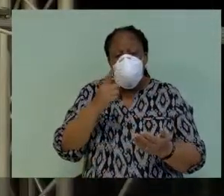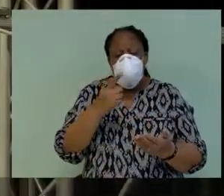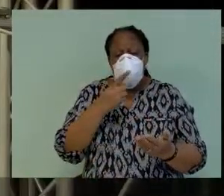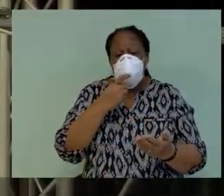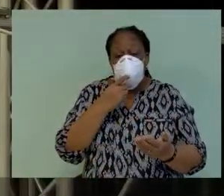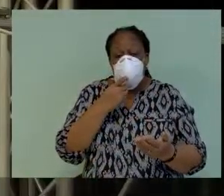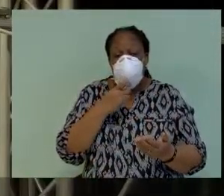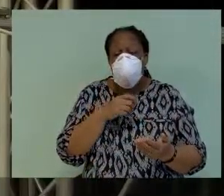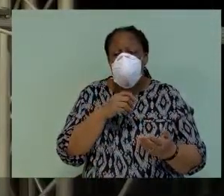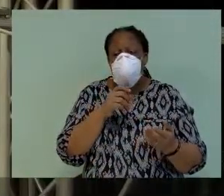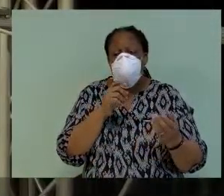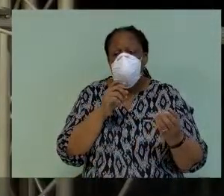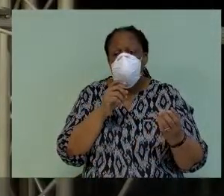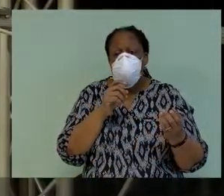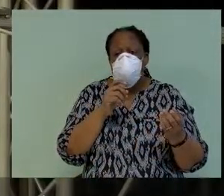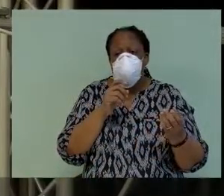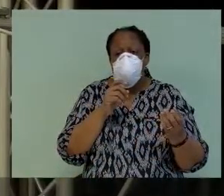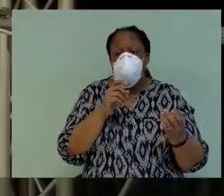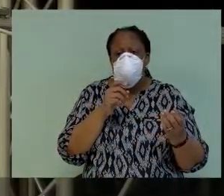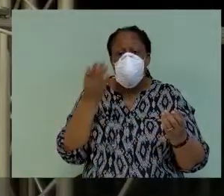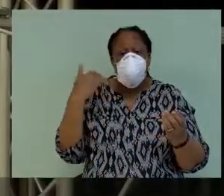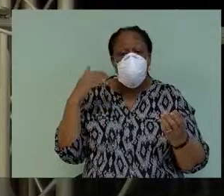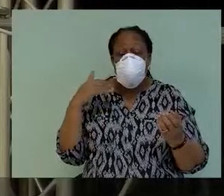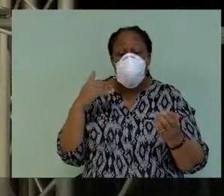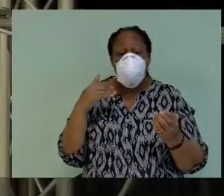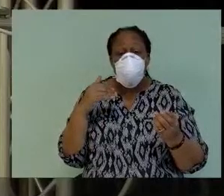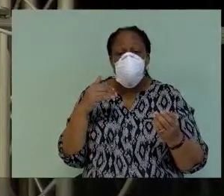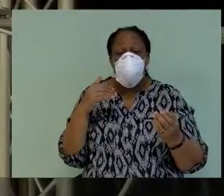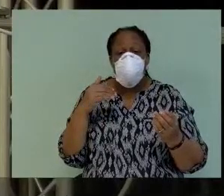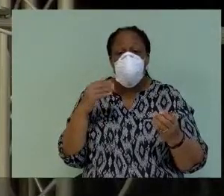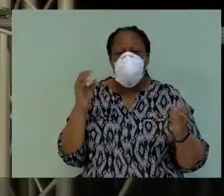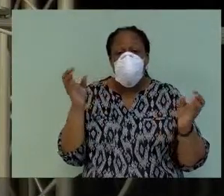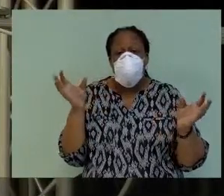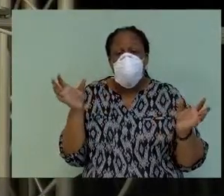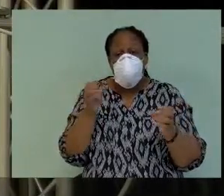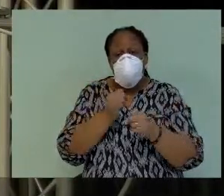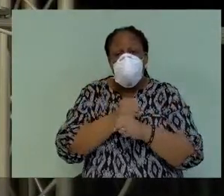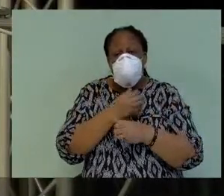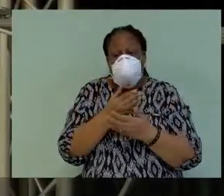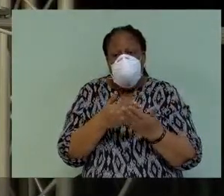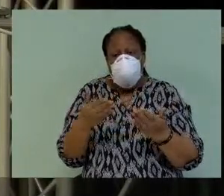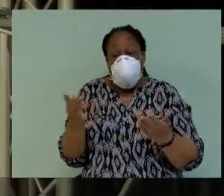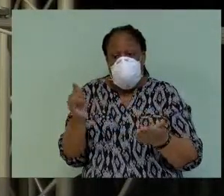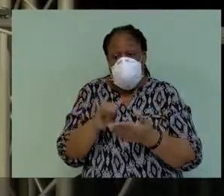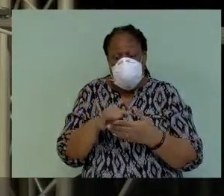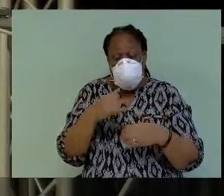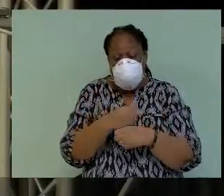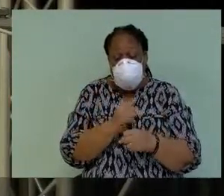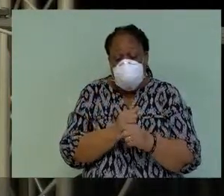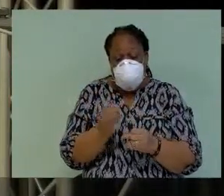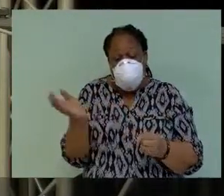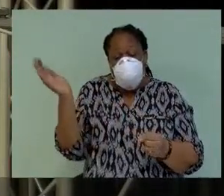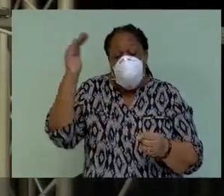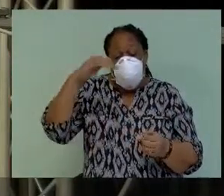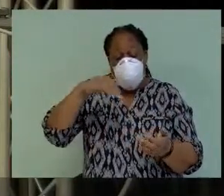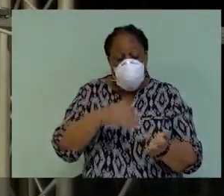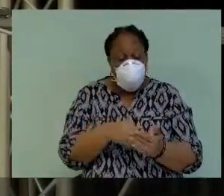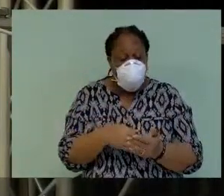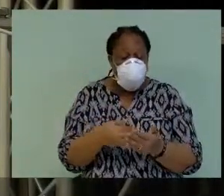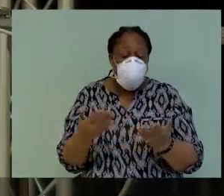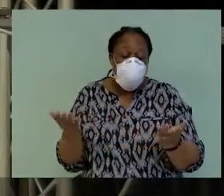in some way such that the virus was reactivated. We don't think as yet, the evidence is not there as yet that one can